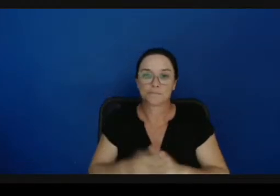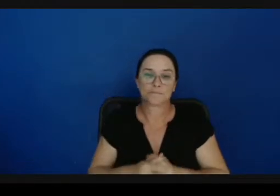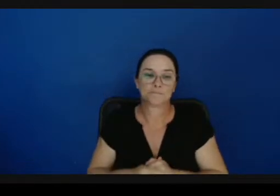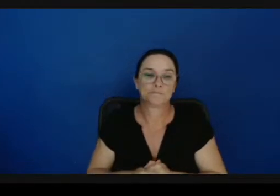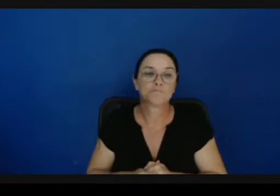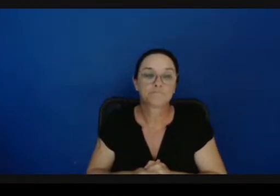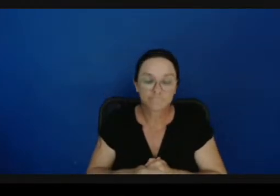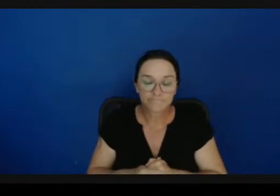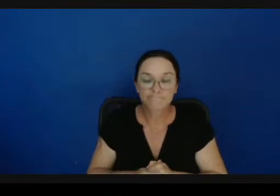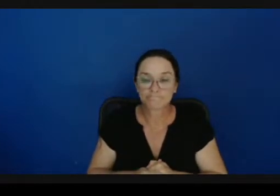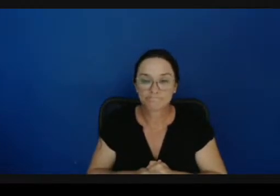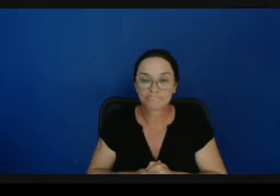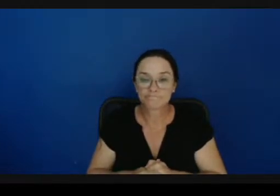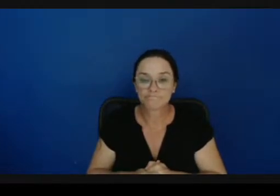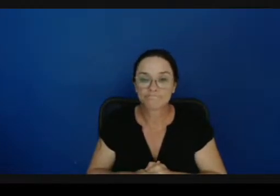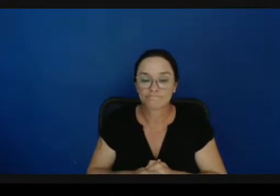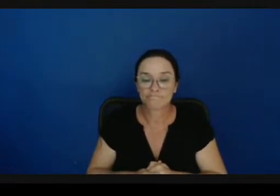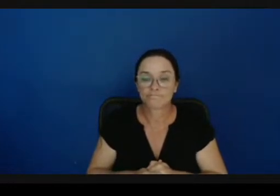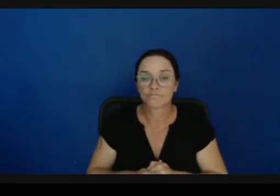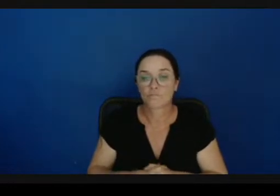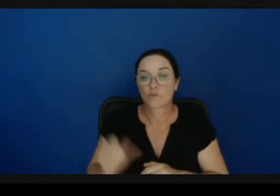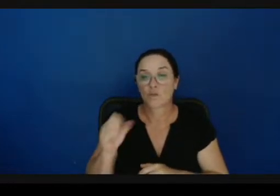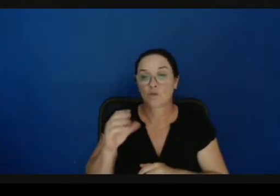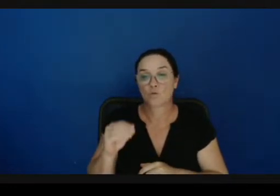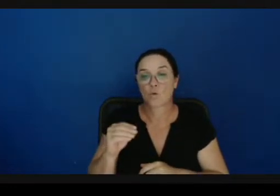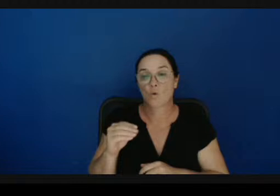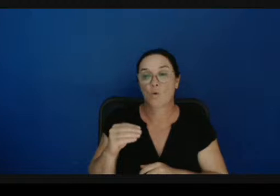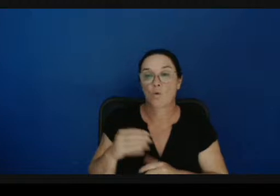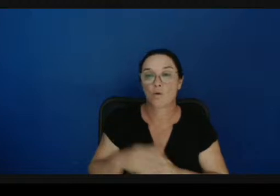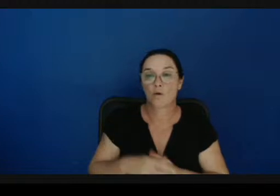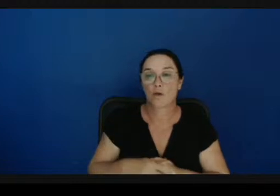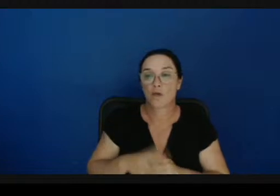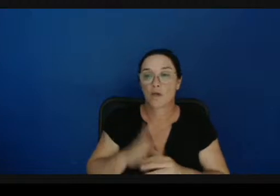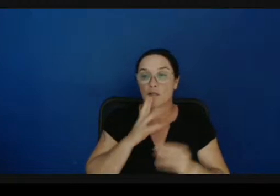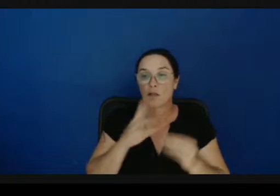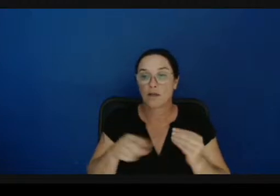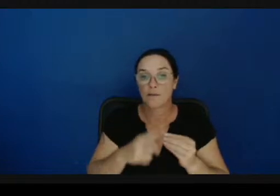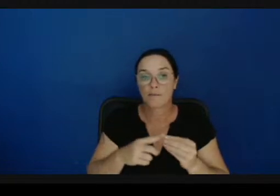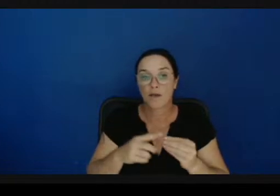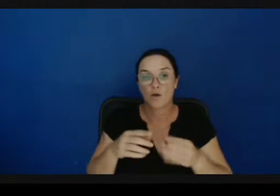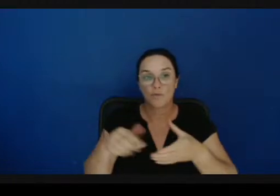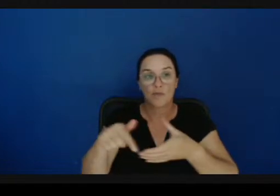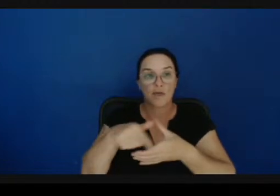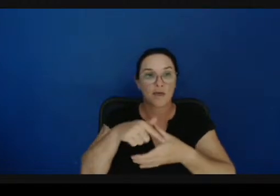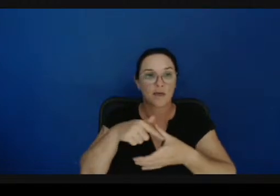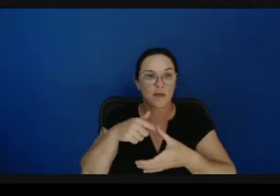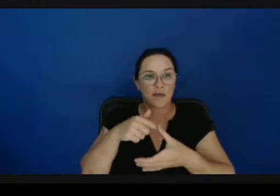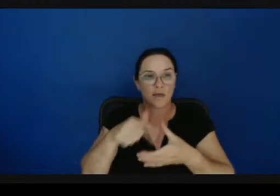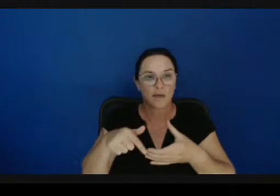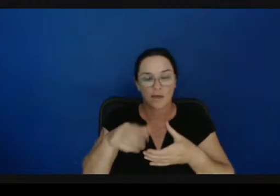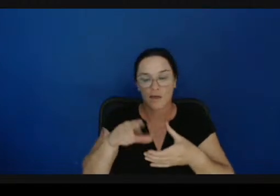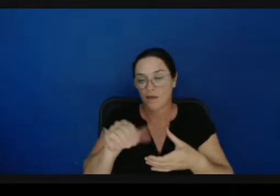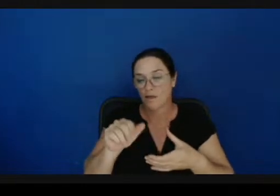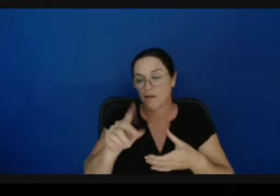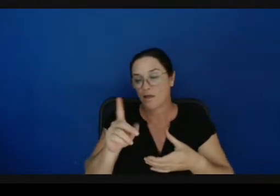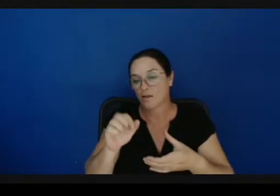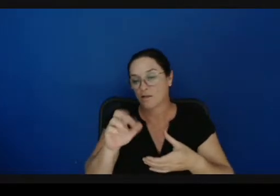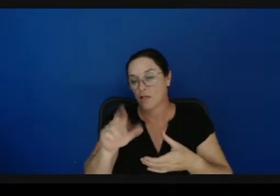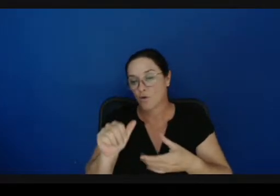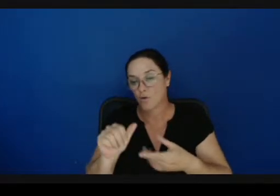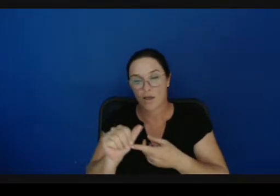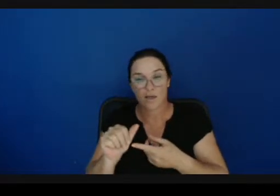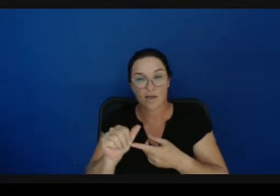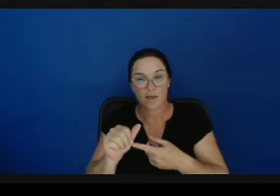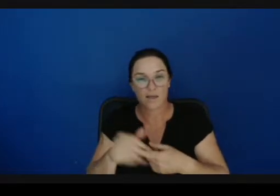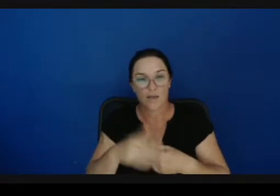Yeah. So talking about that, what is the caldera again? And the funny thing about that